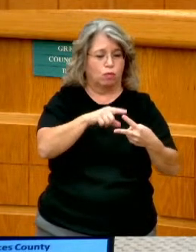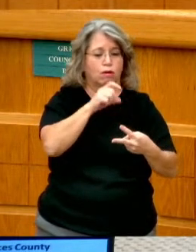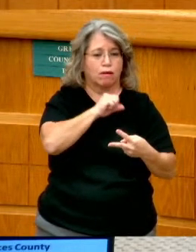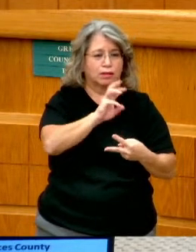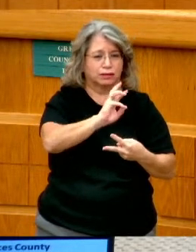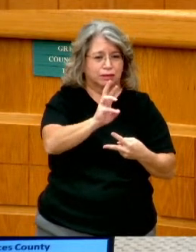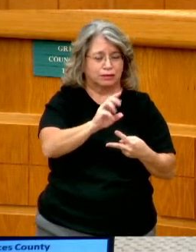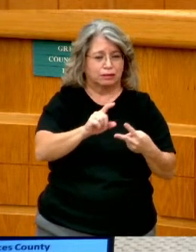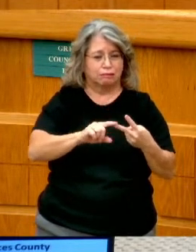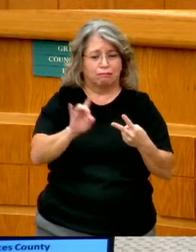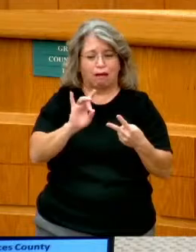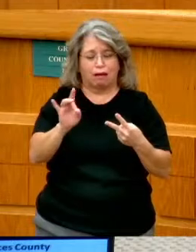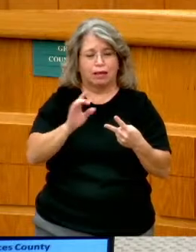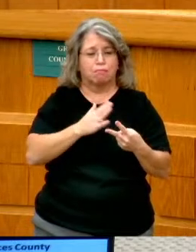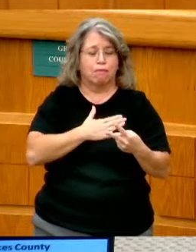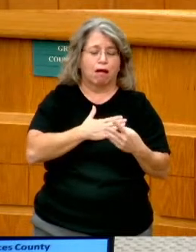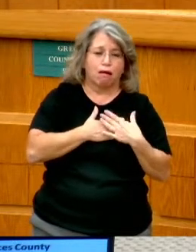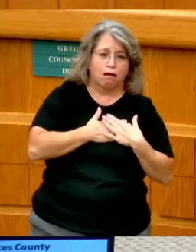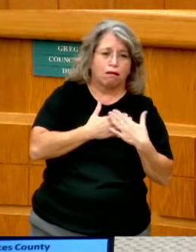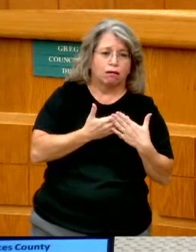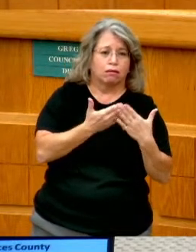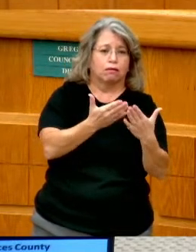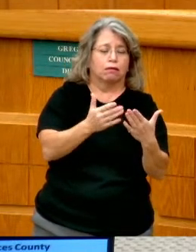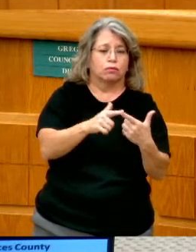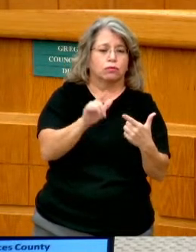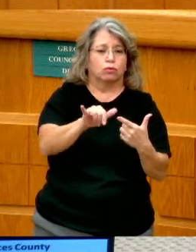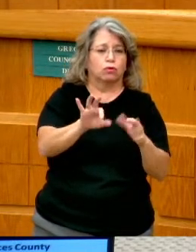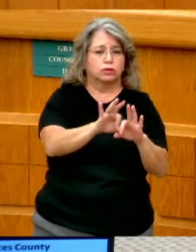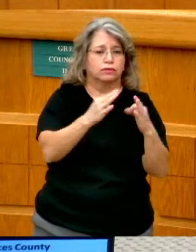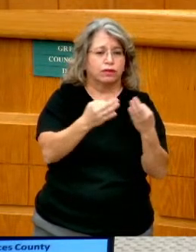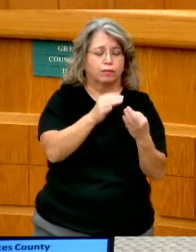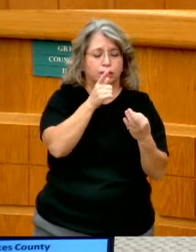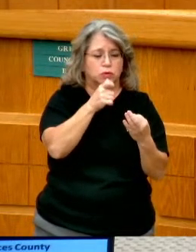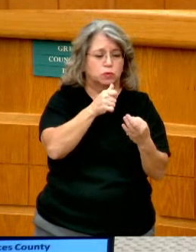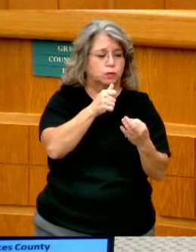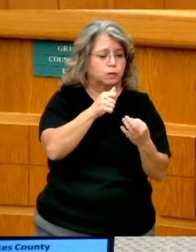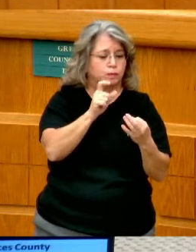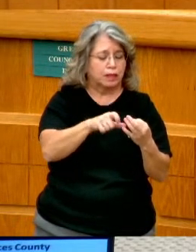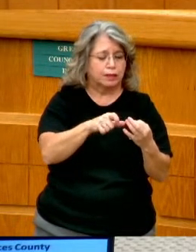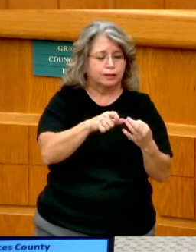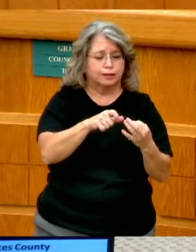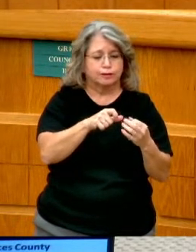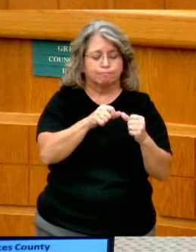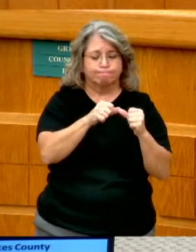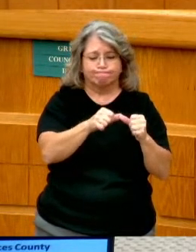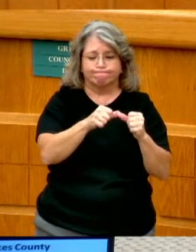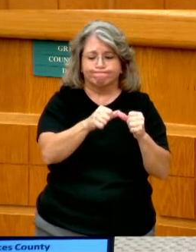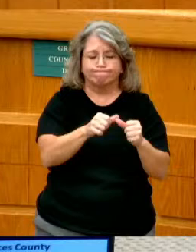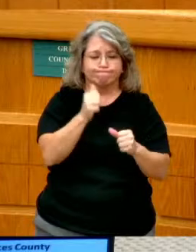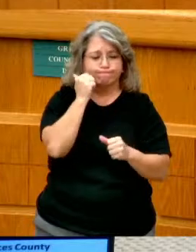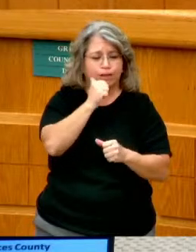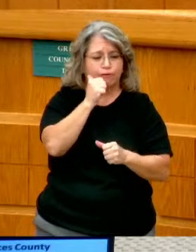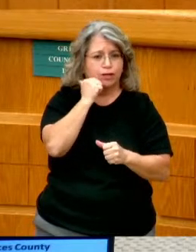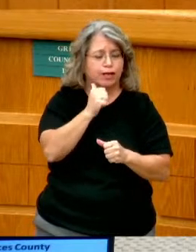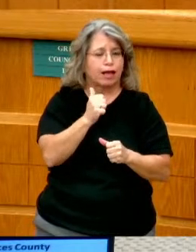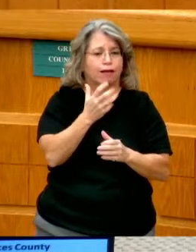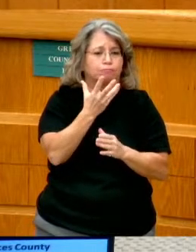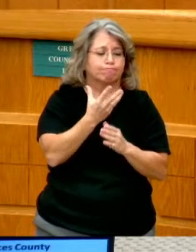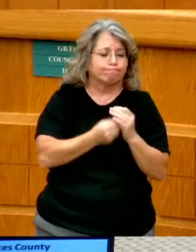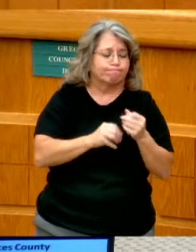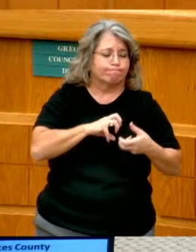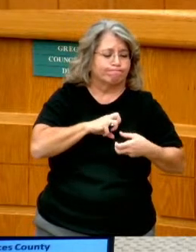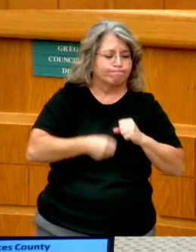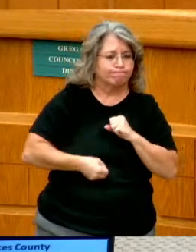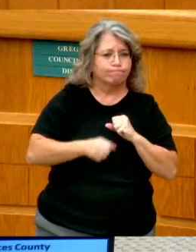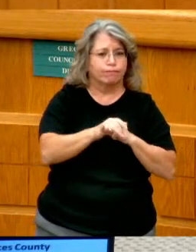heart goes out to those family members that continue every day to have to deal with the loss of a family member due to COVID-19.